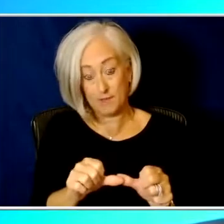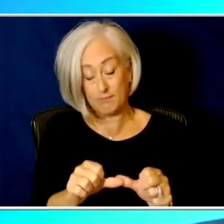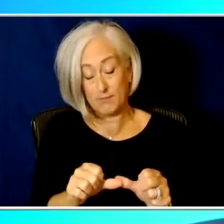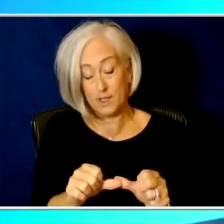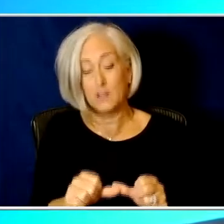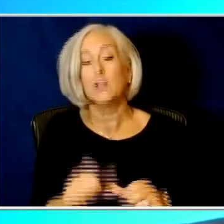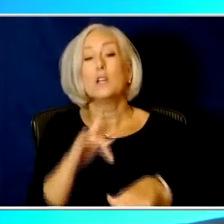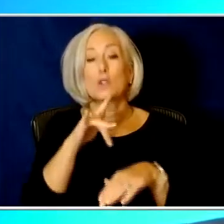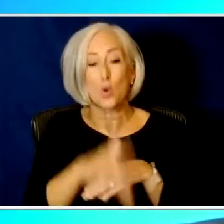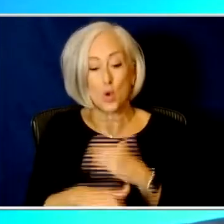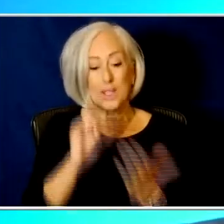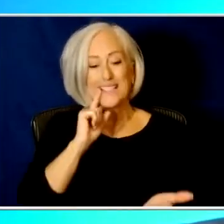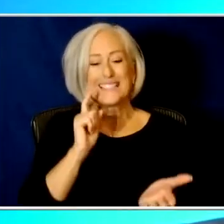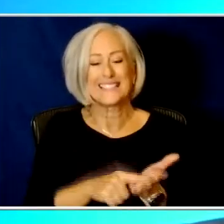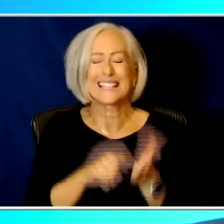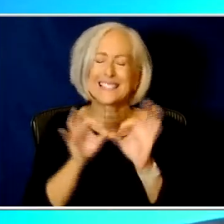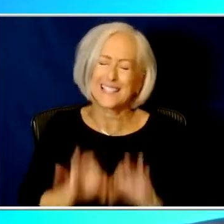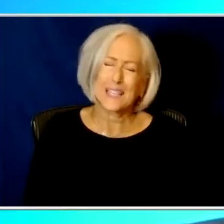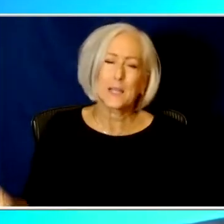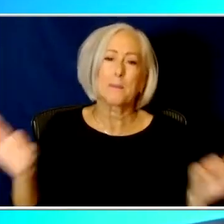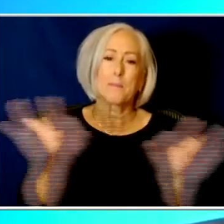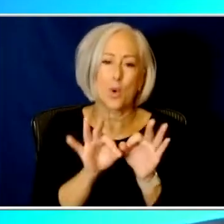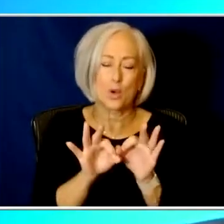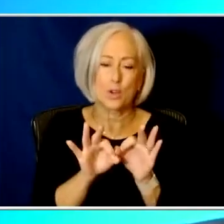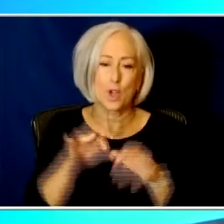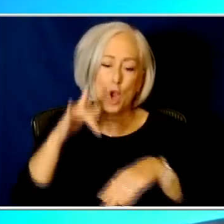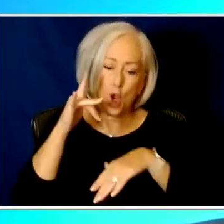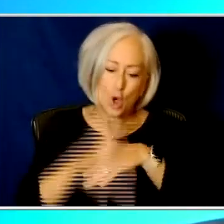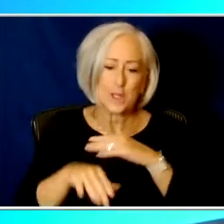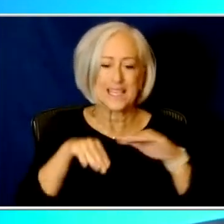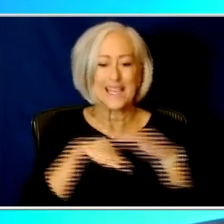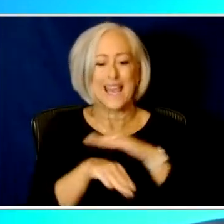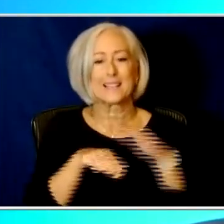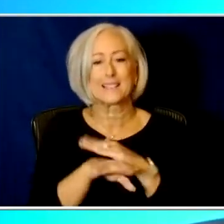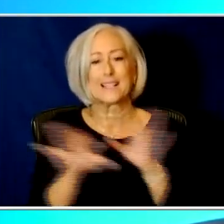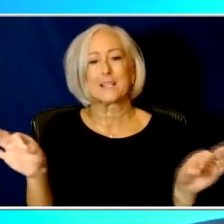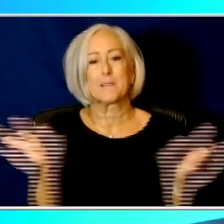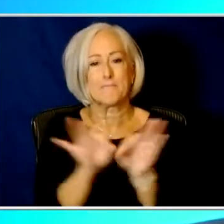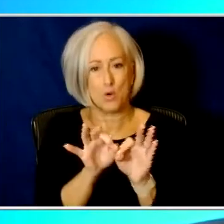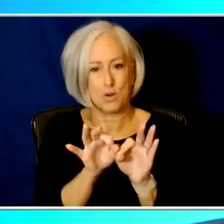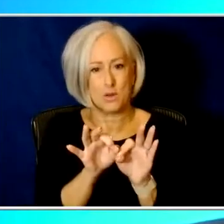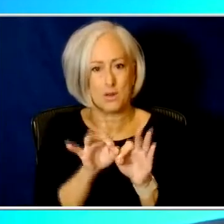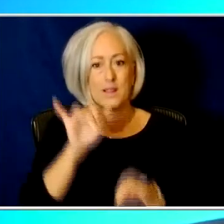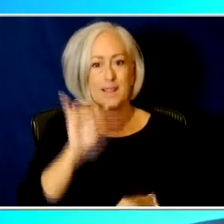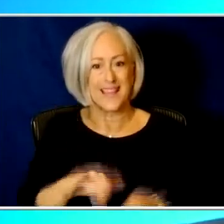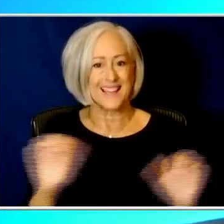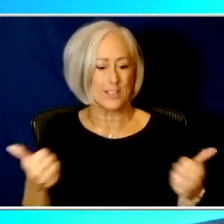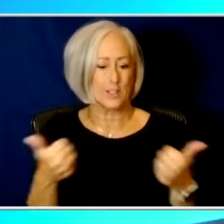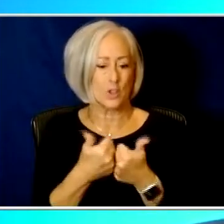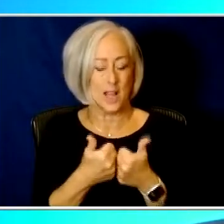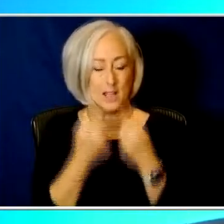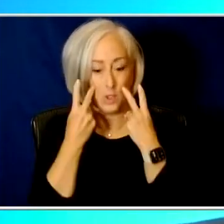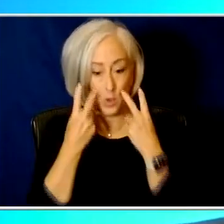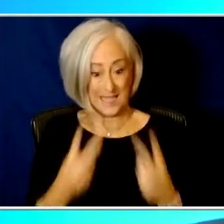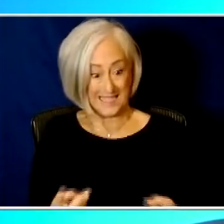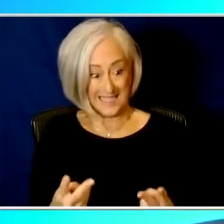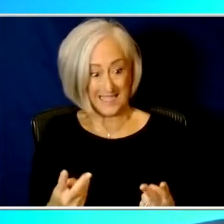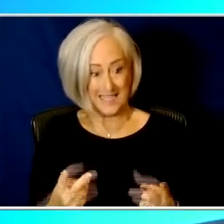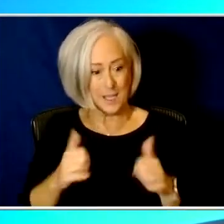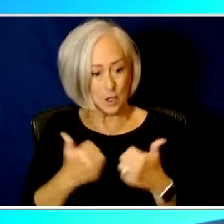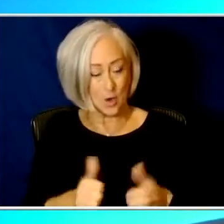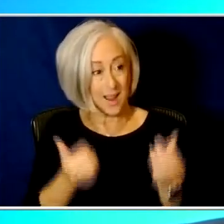treatment is also very important. And that's been one of the challenges we faced with trying to get the word out that you need to go get